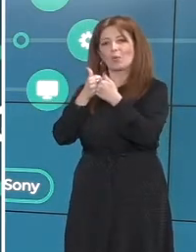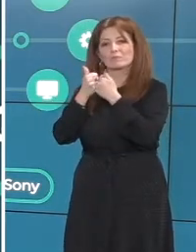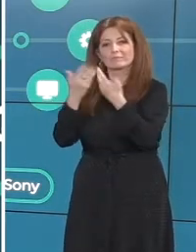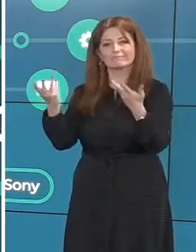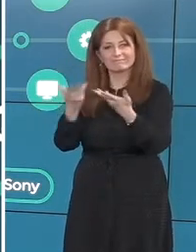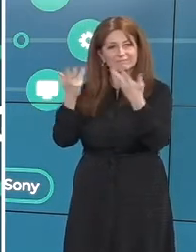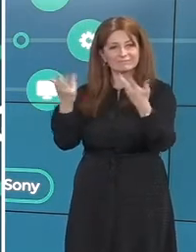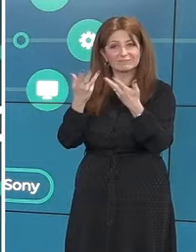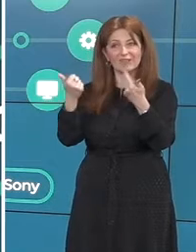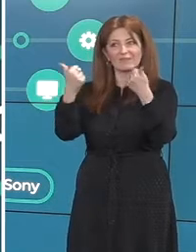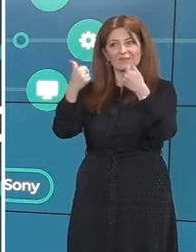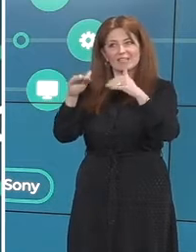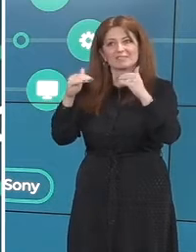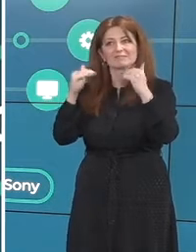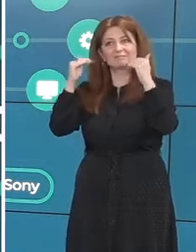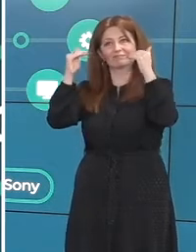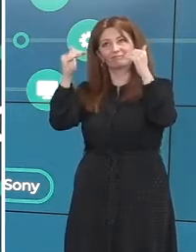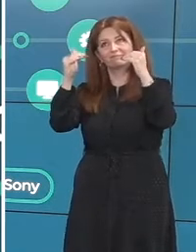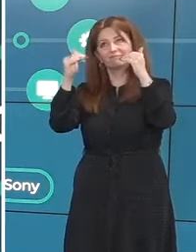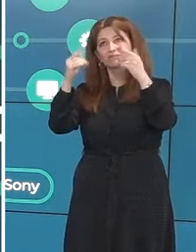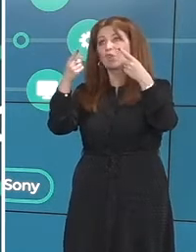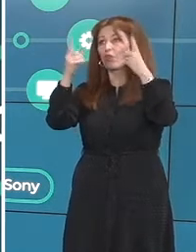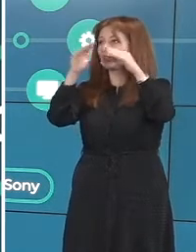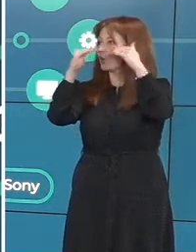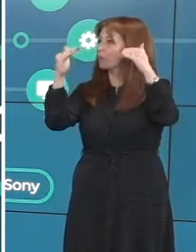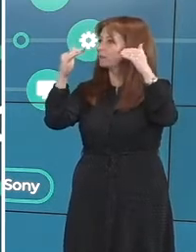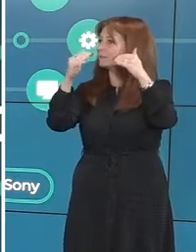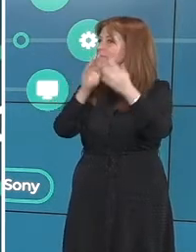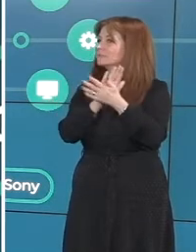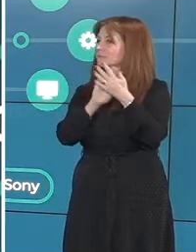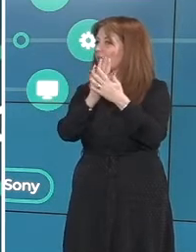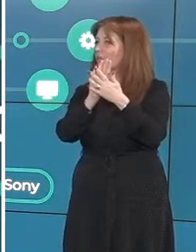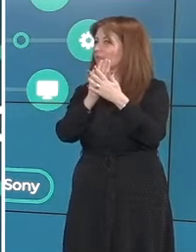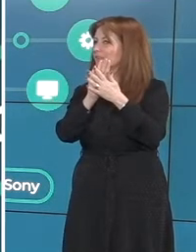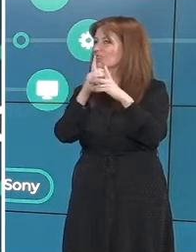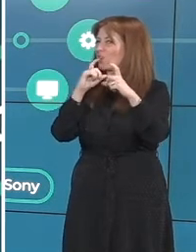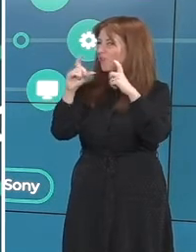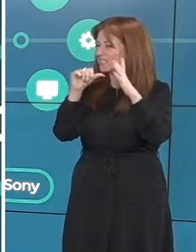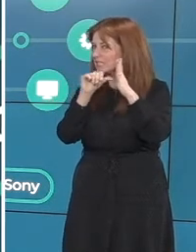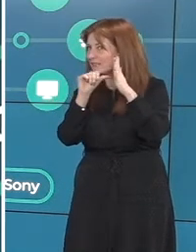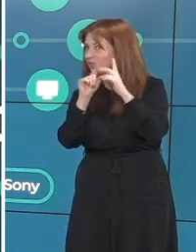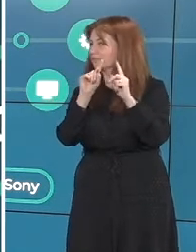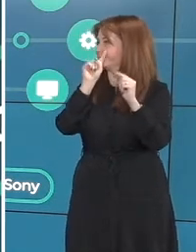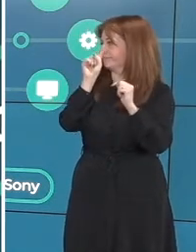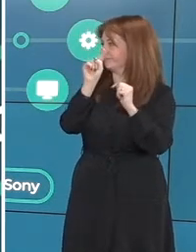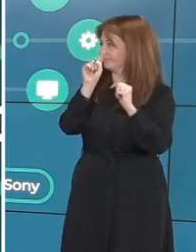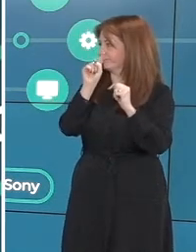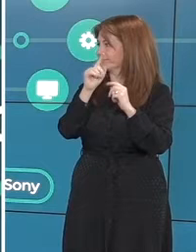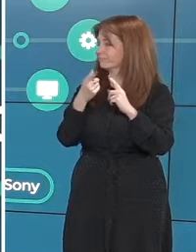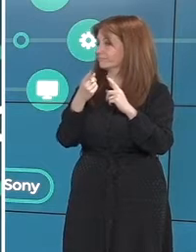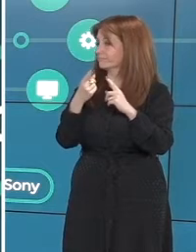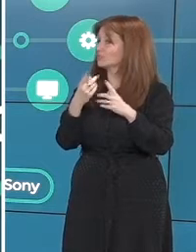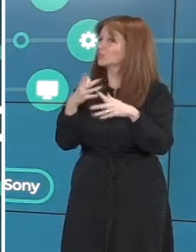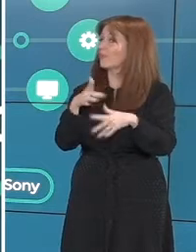then eventually you need to get sort of the top level support, or else the prioritization conversation gets difficult. But I find starting